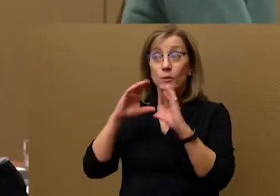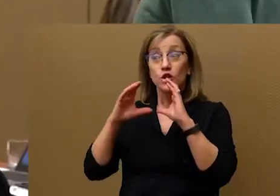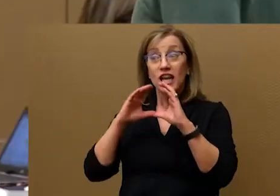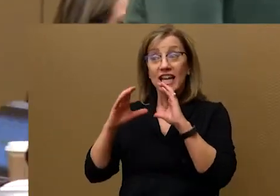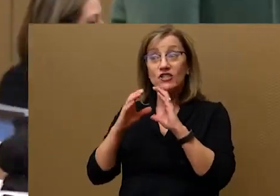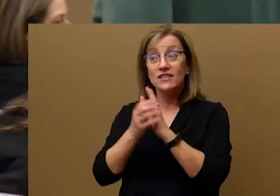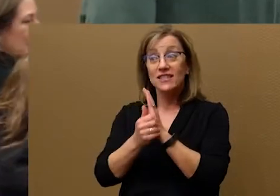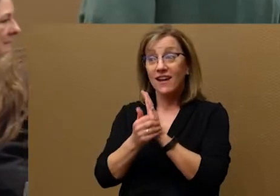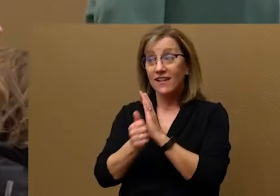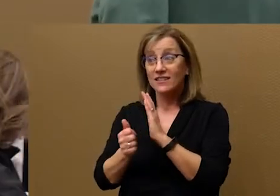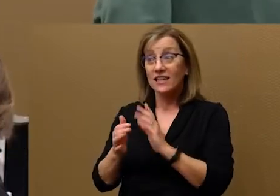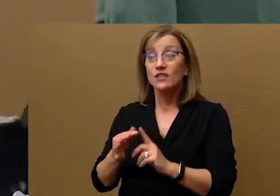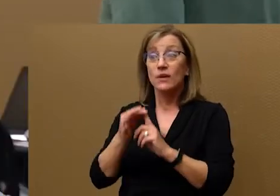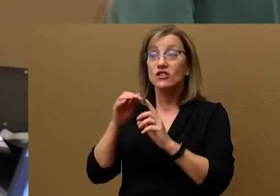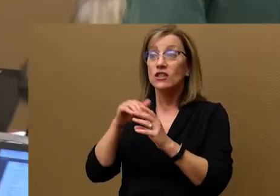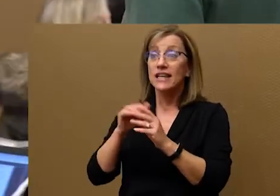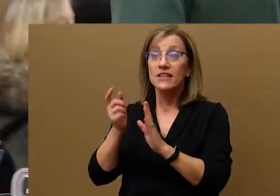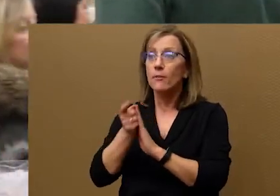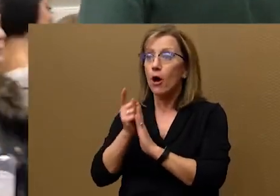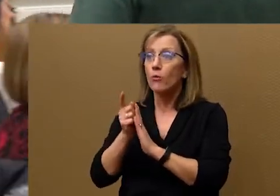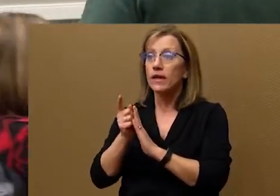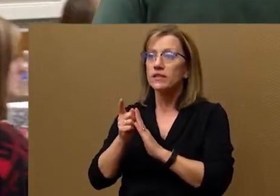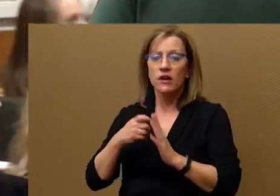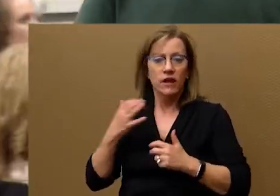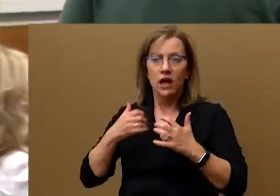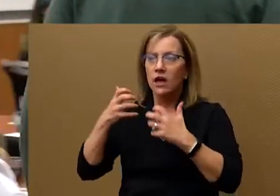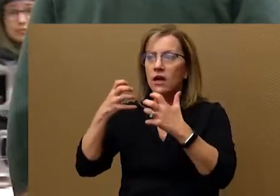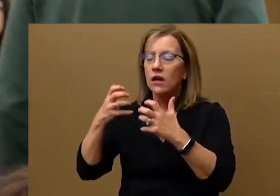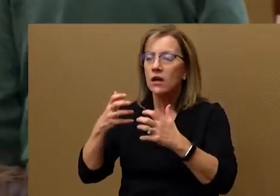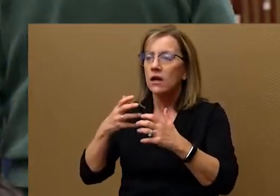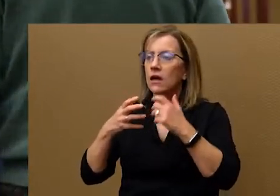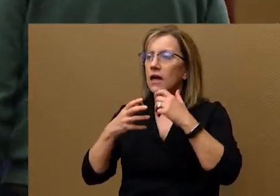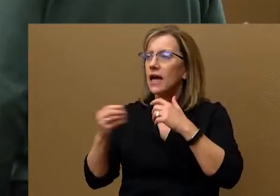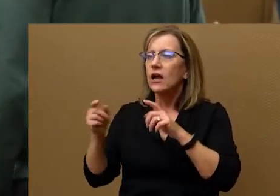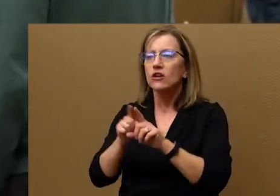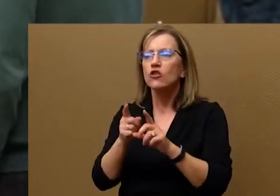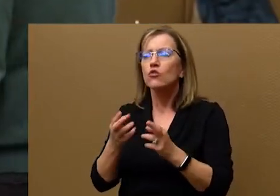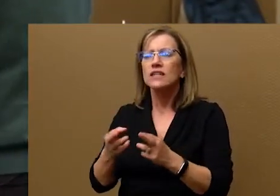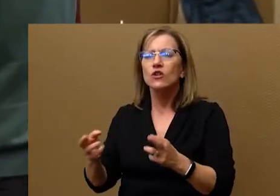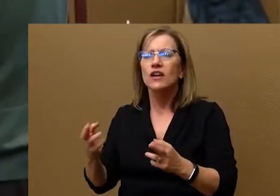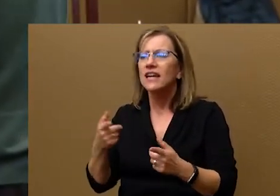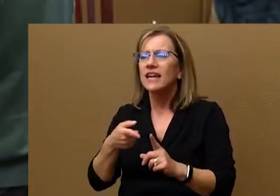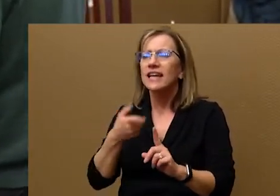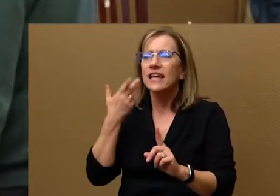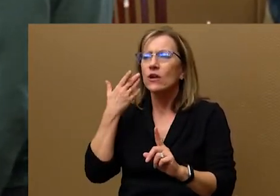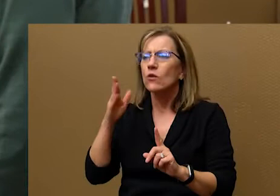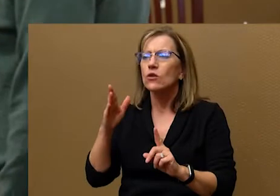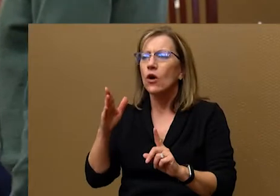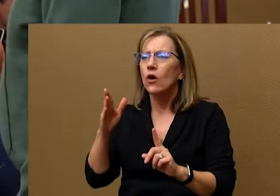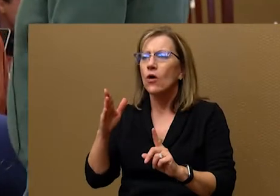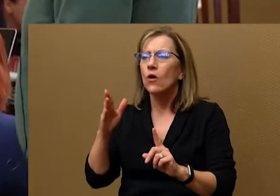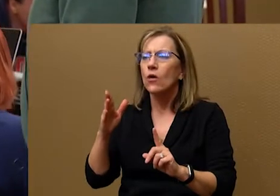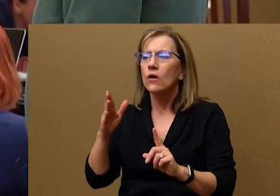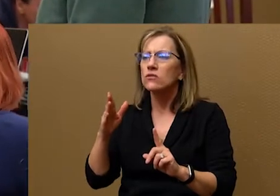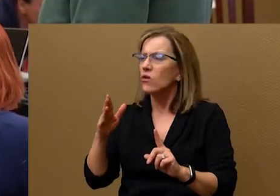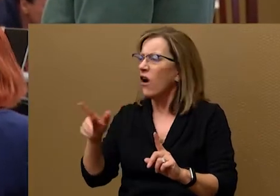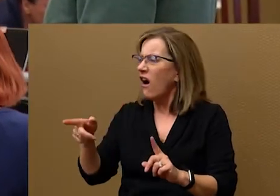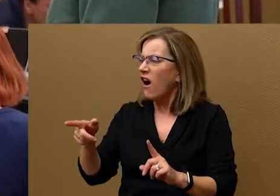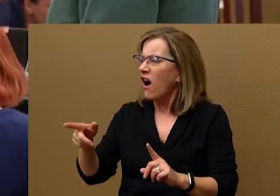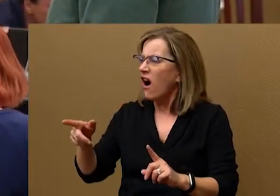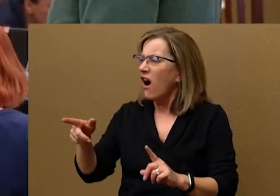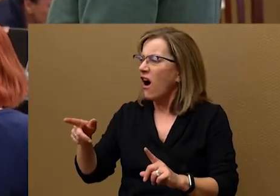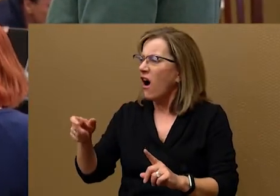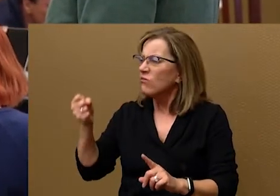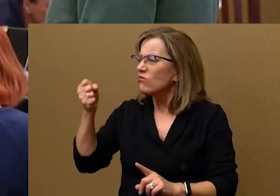I have two. I'm going to say his communication skills, especially in the heat of a moment, and also his resources. He didn't know